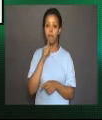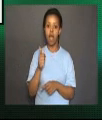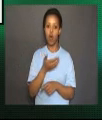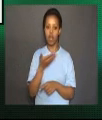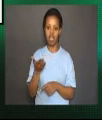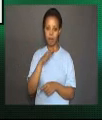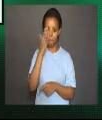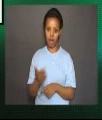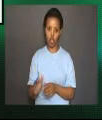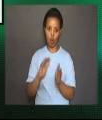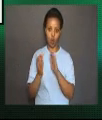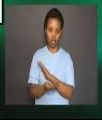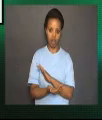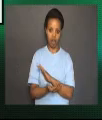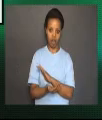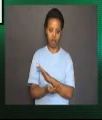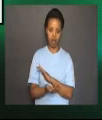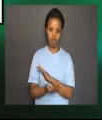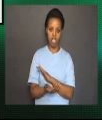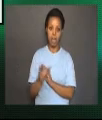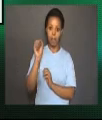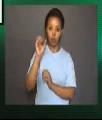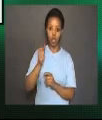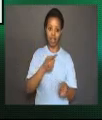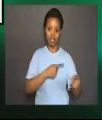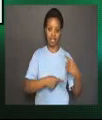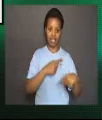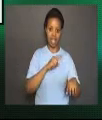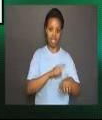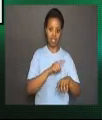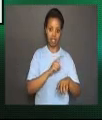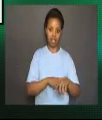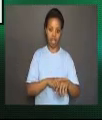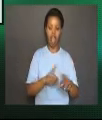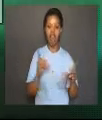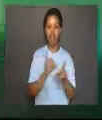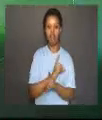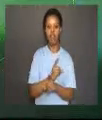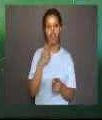any form of spontaneous generation could occur.